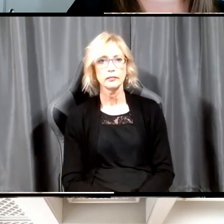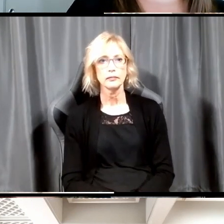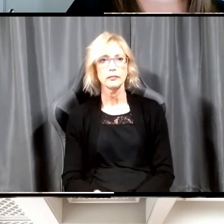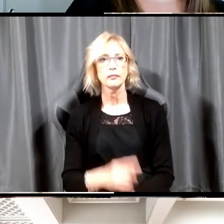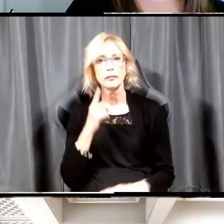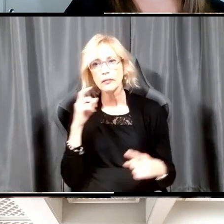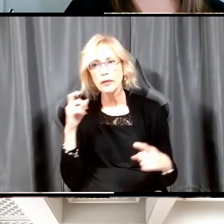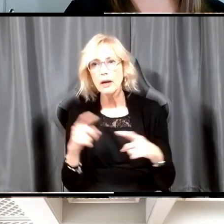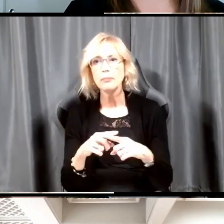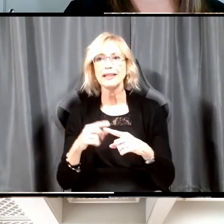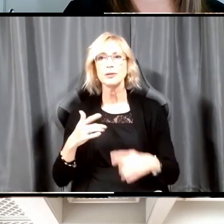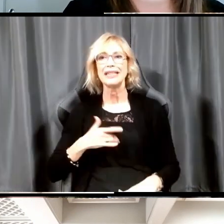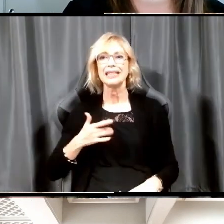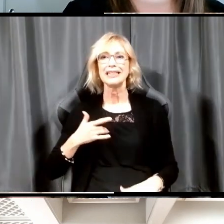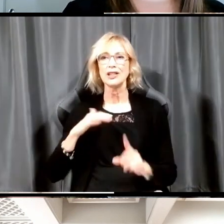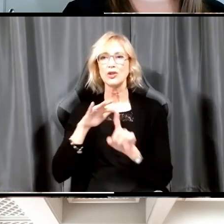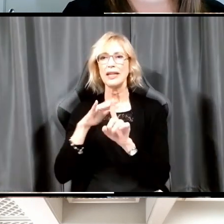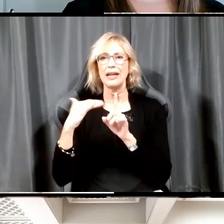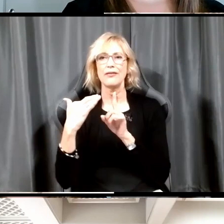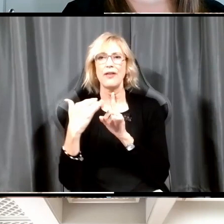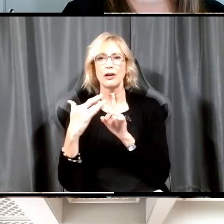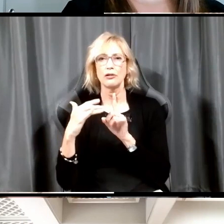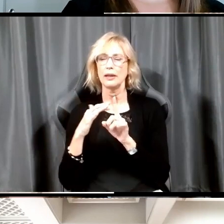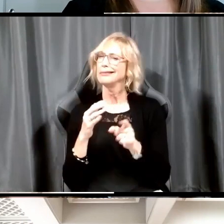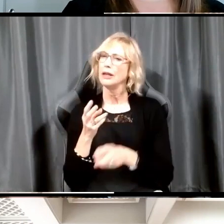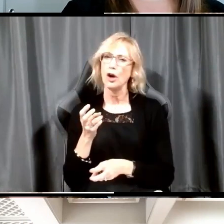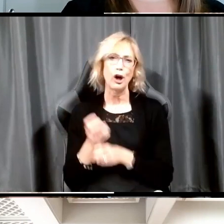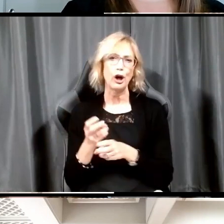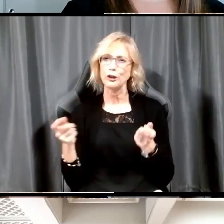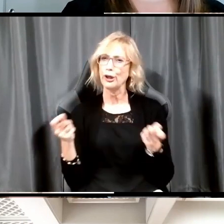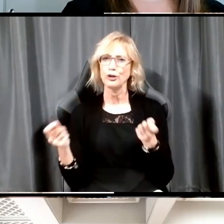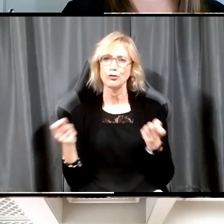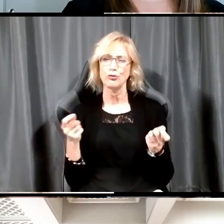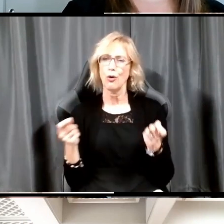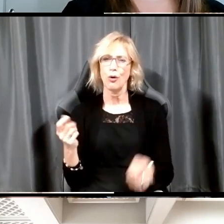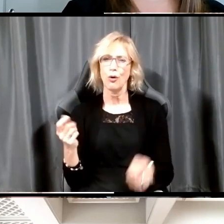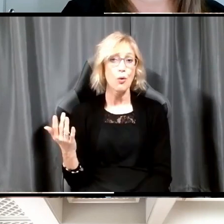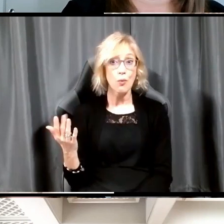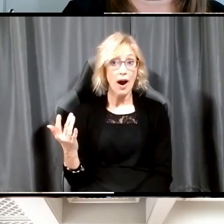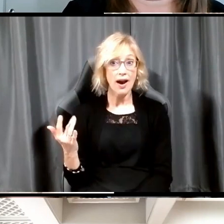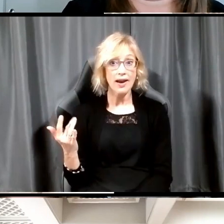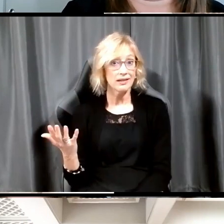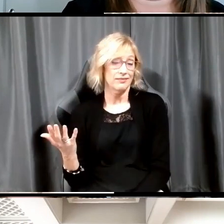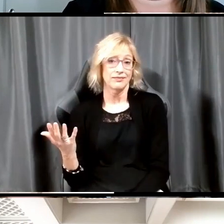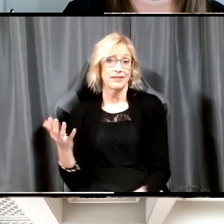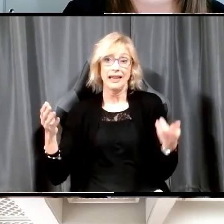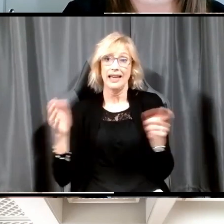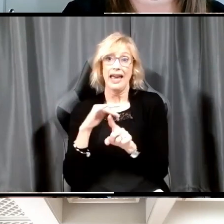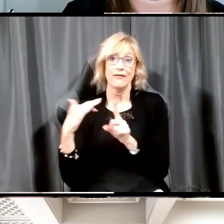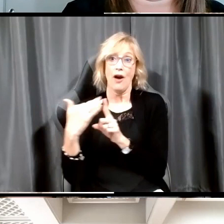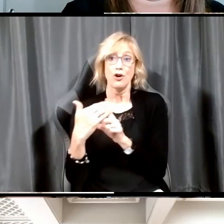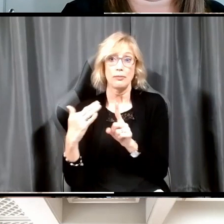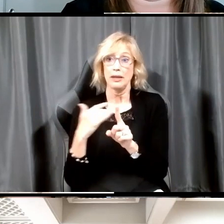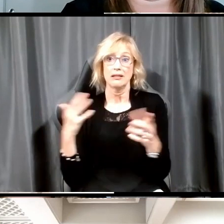Complexity of sensory environment. This one's very hard to control, and simply because it is our environment, and our environment